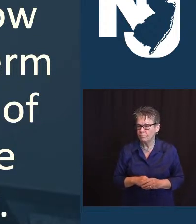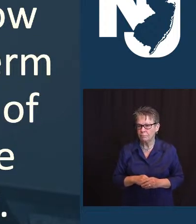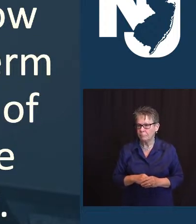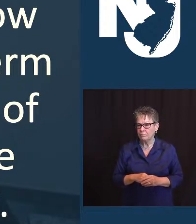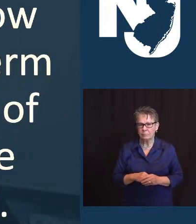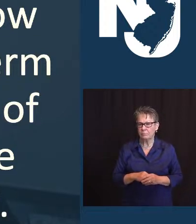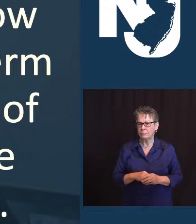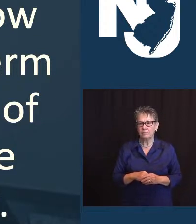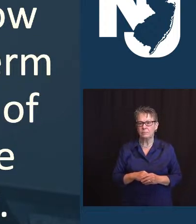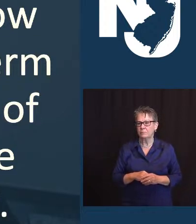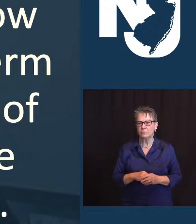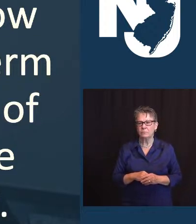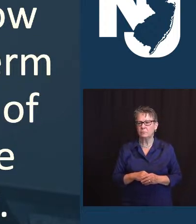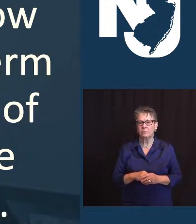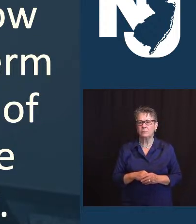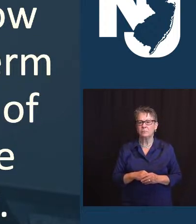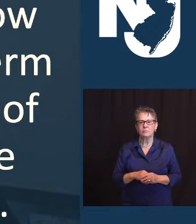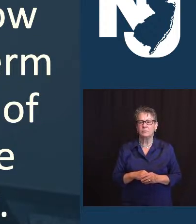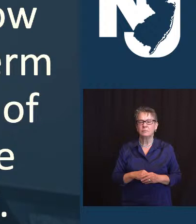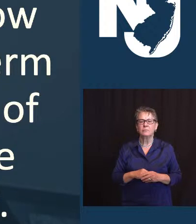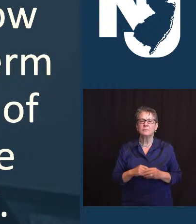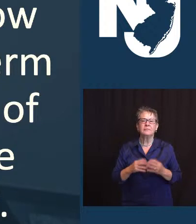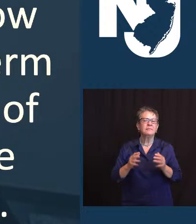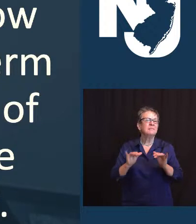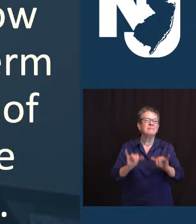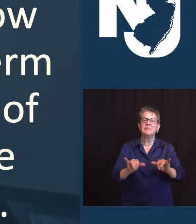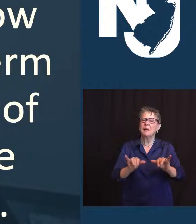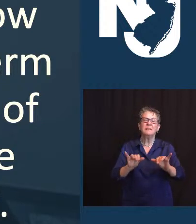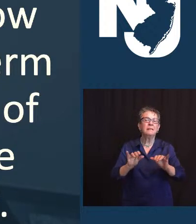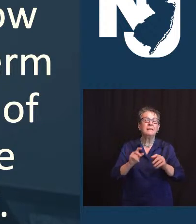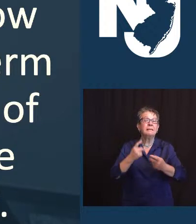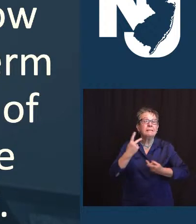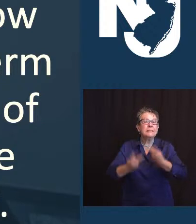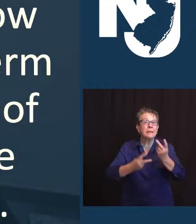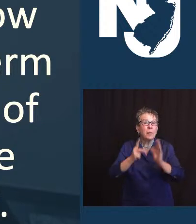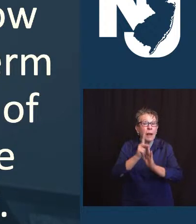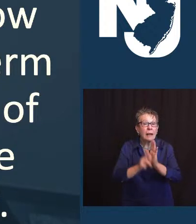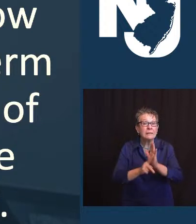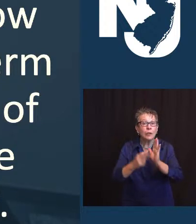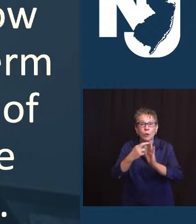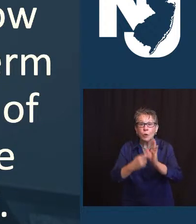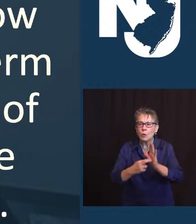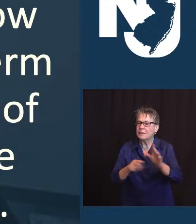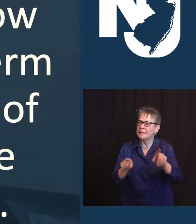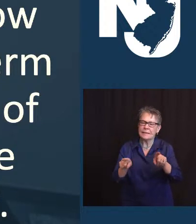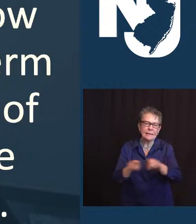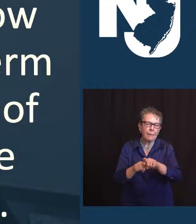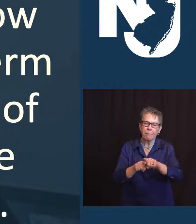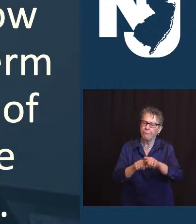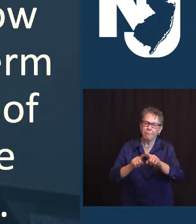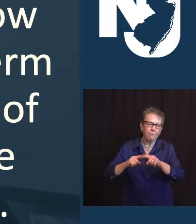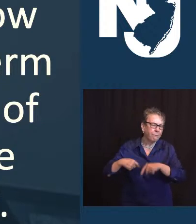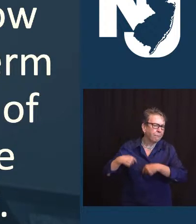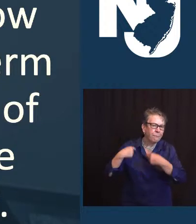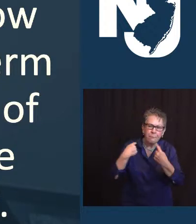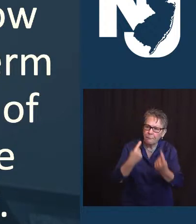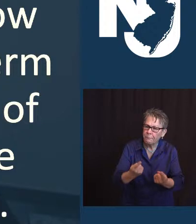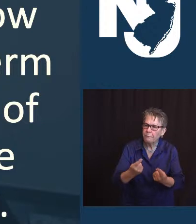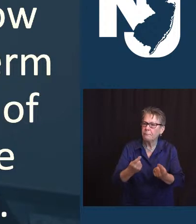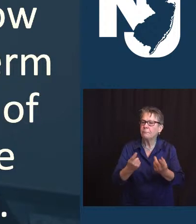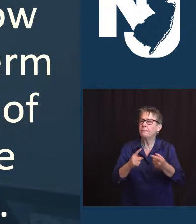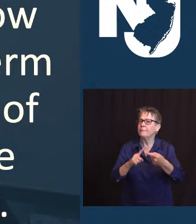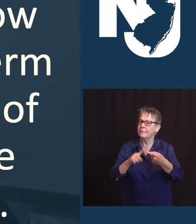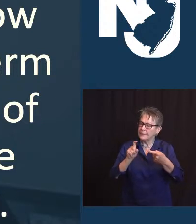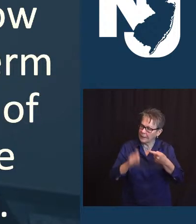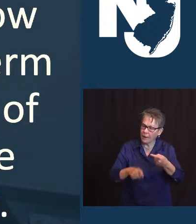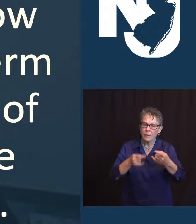to be available. And in all cases, everyone, residents and visitors, must properly wear face masks, especially